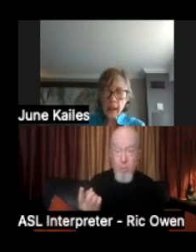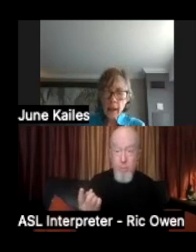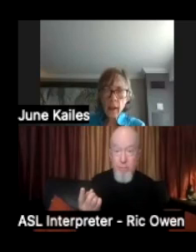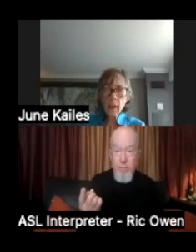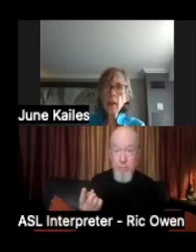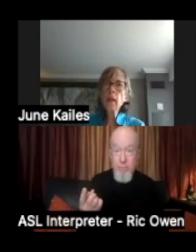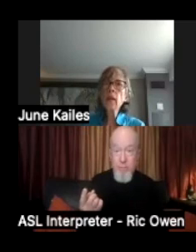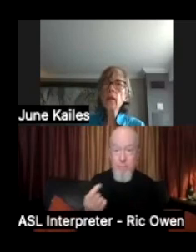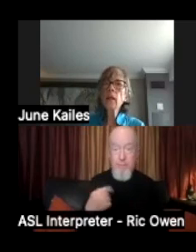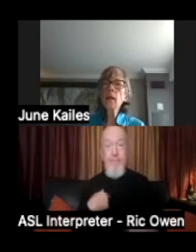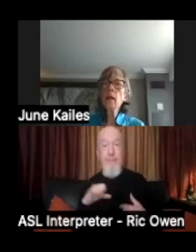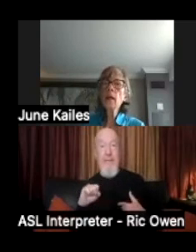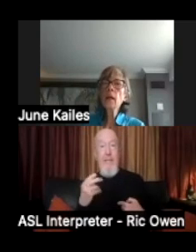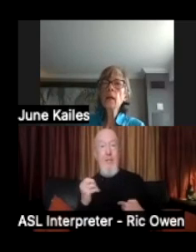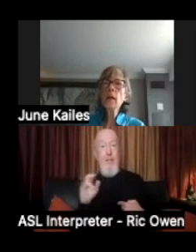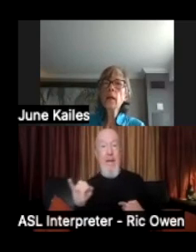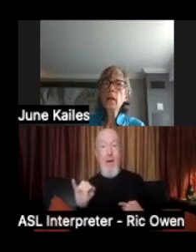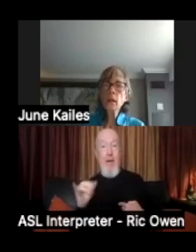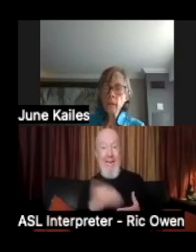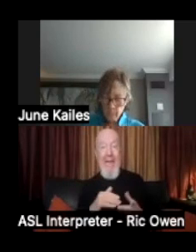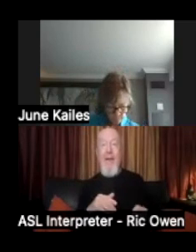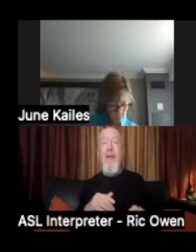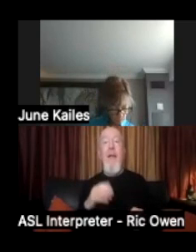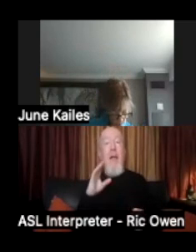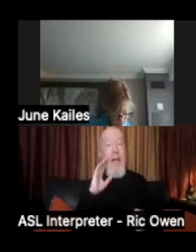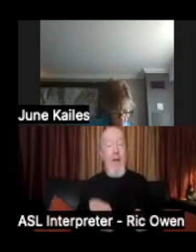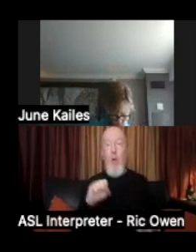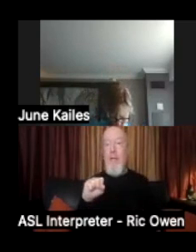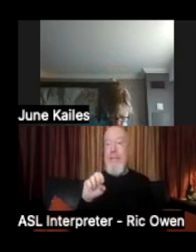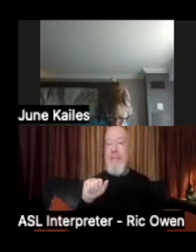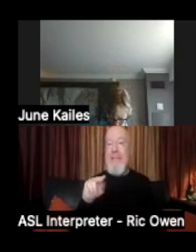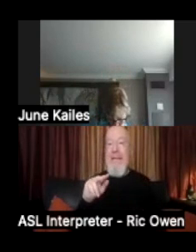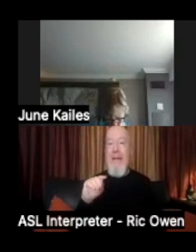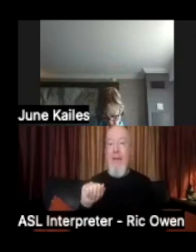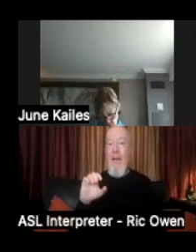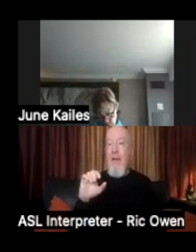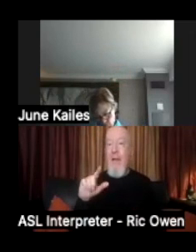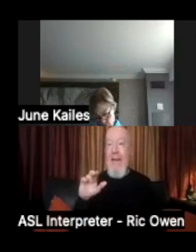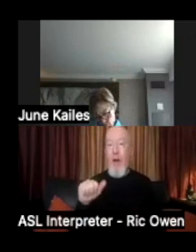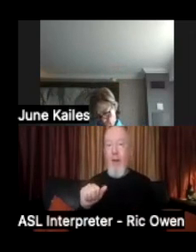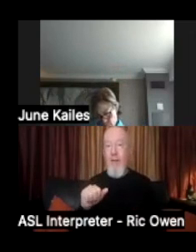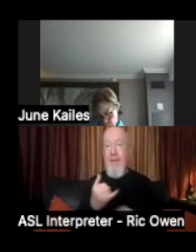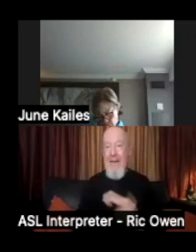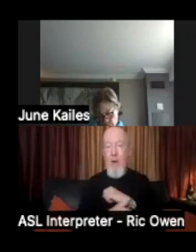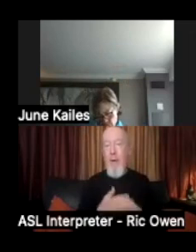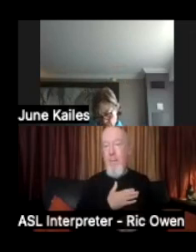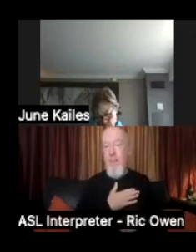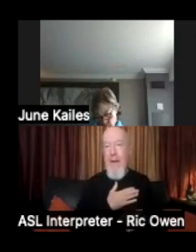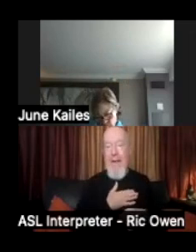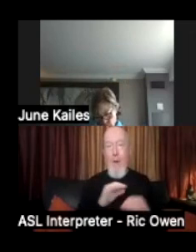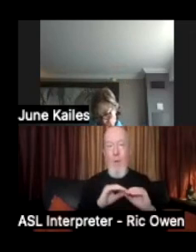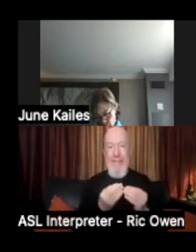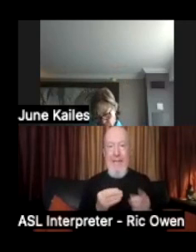This is Sherry again. Certainly within Santa Clara County, my organization, Silicon Valley Independent Living